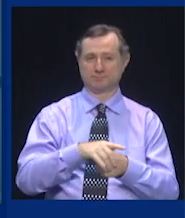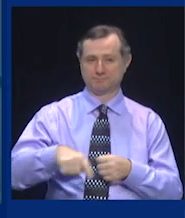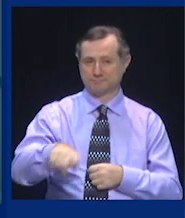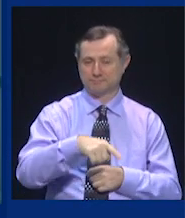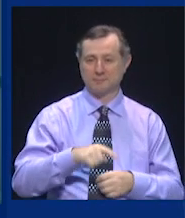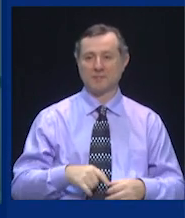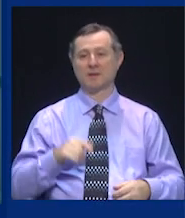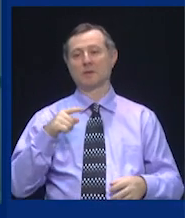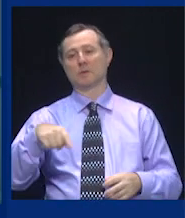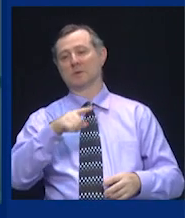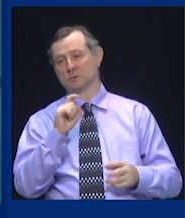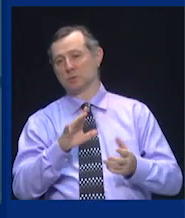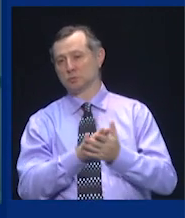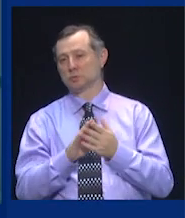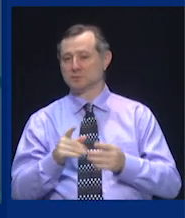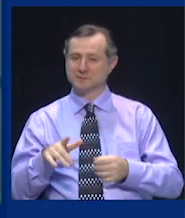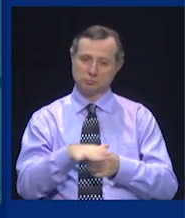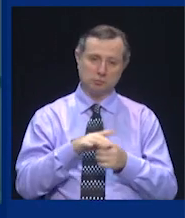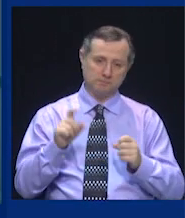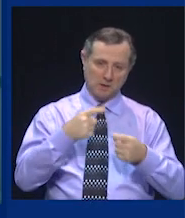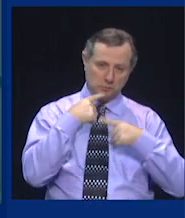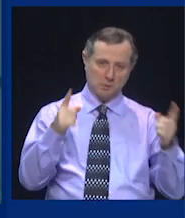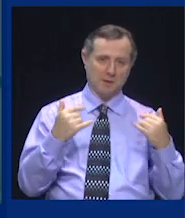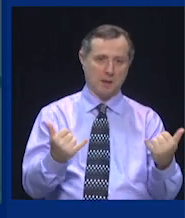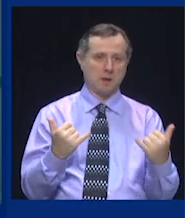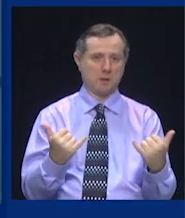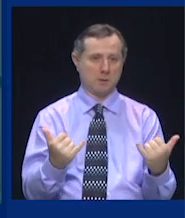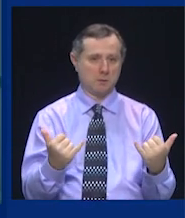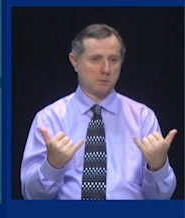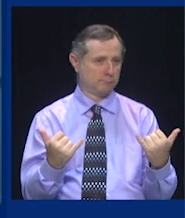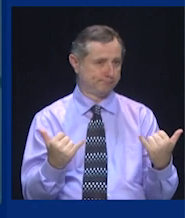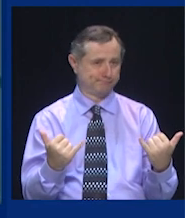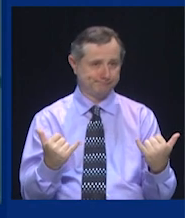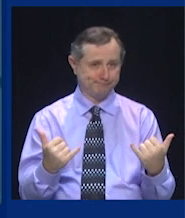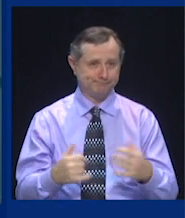say that today to the teachers in this current situation.